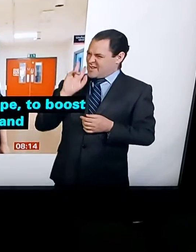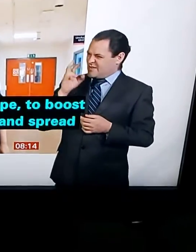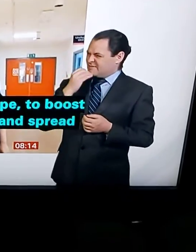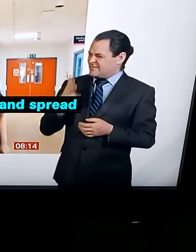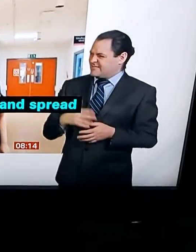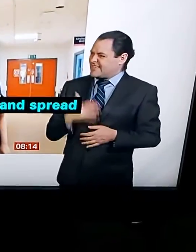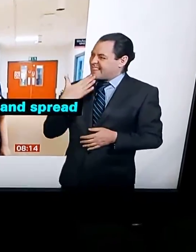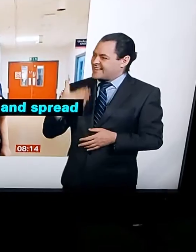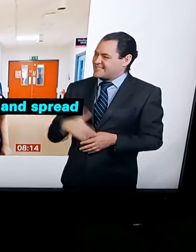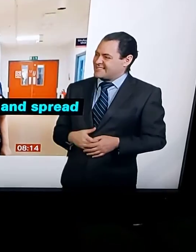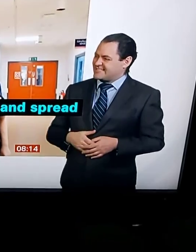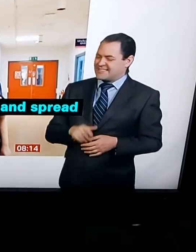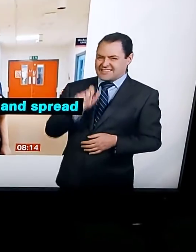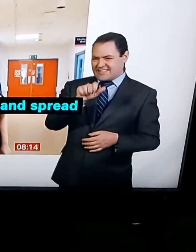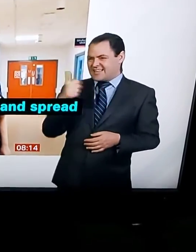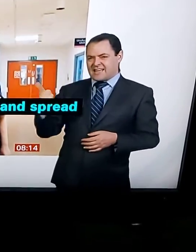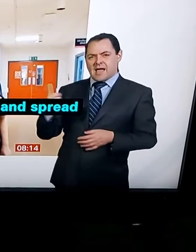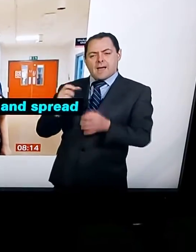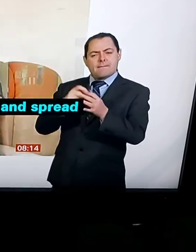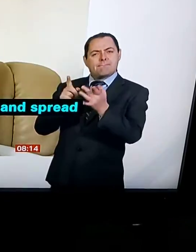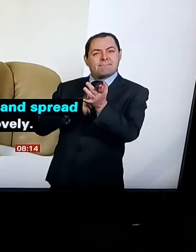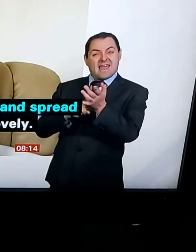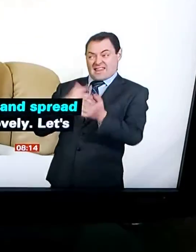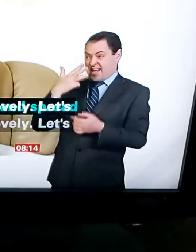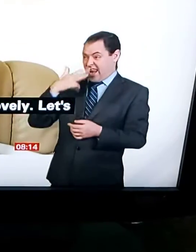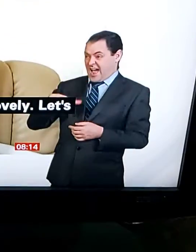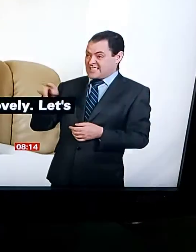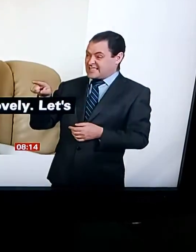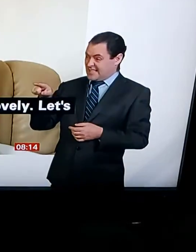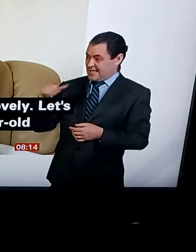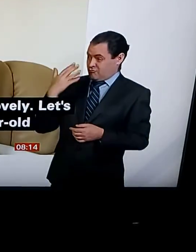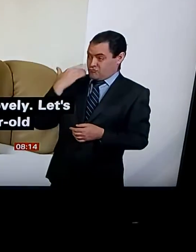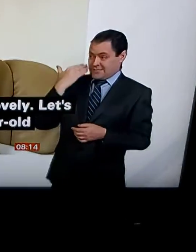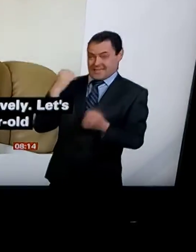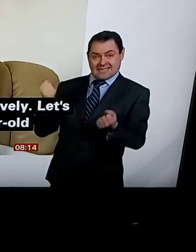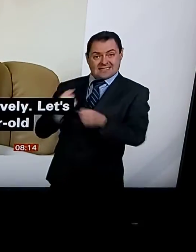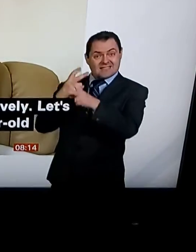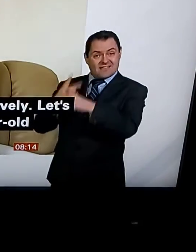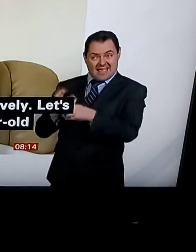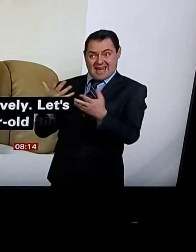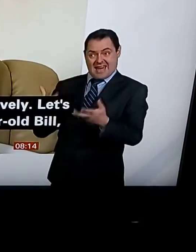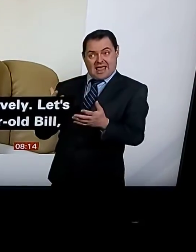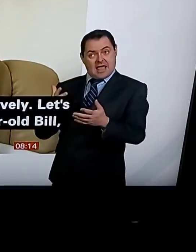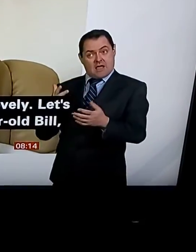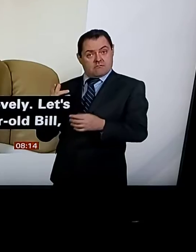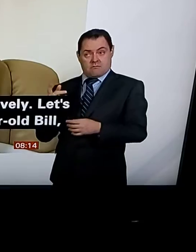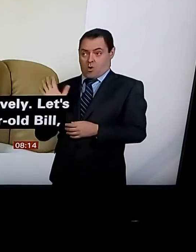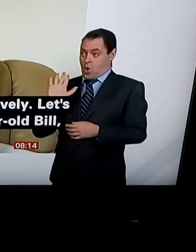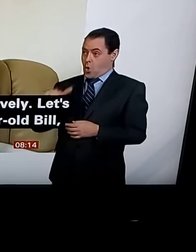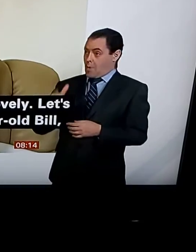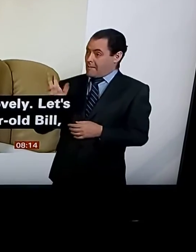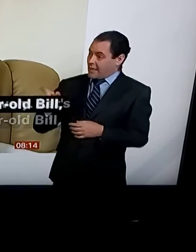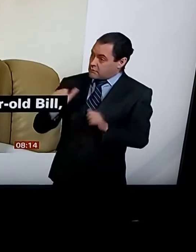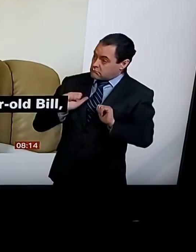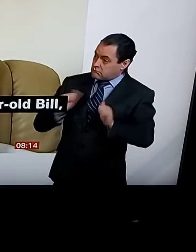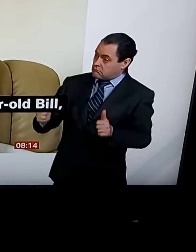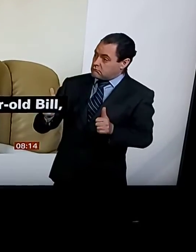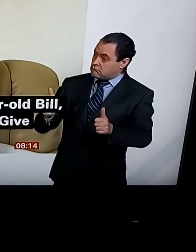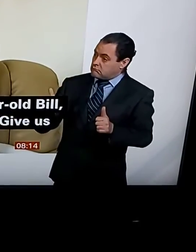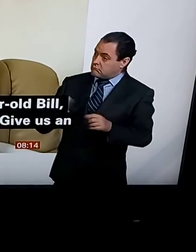don't they? Let's grab a word with 90-year-old Bill, who's with us this morning as well. Recently out of hospital, Bill. So give us an idea of how you are now. How are you